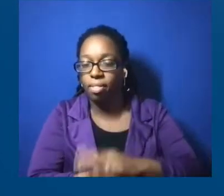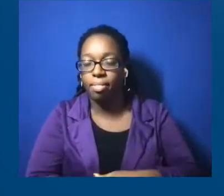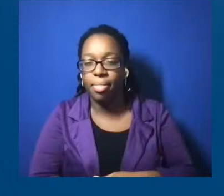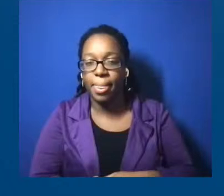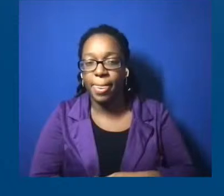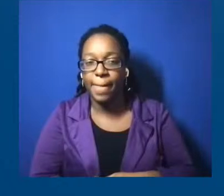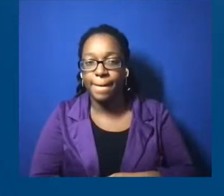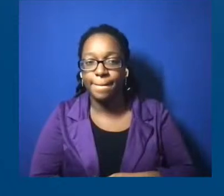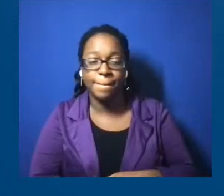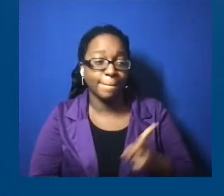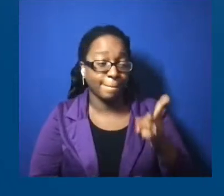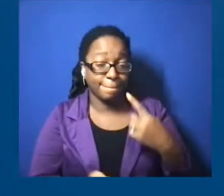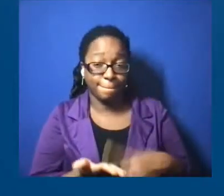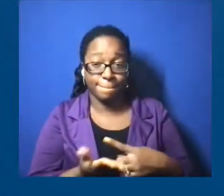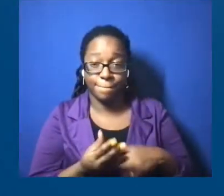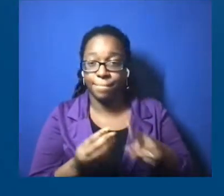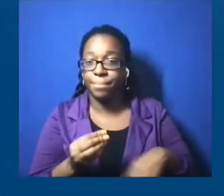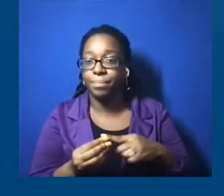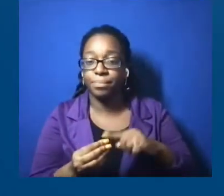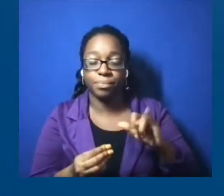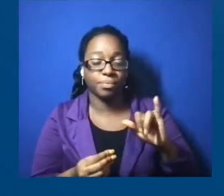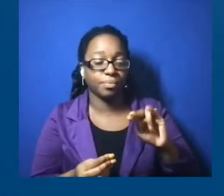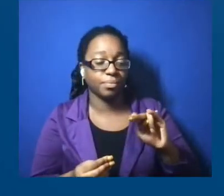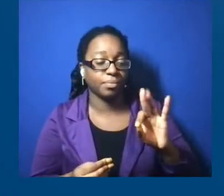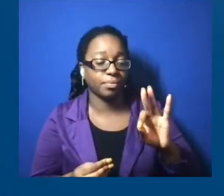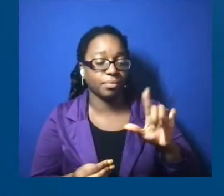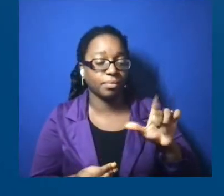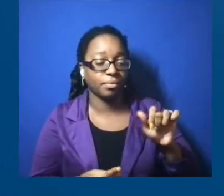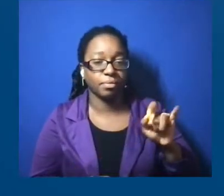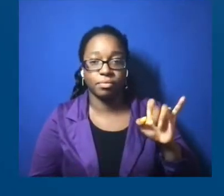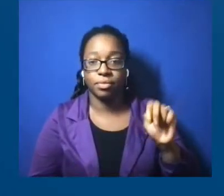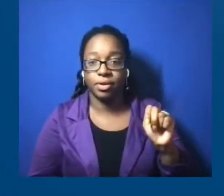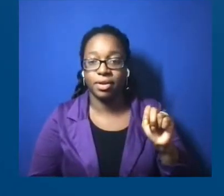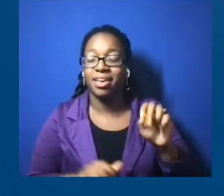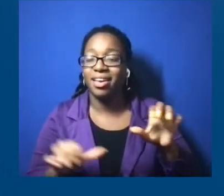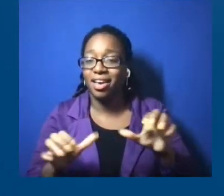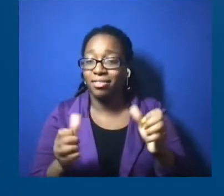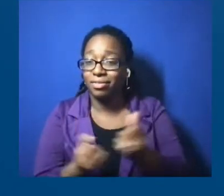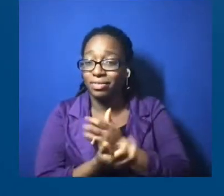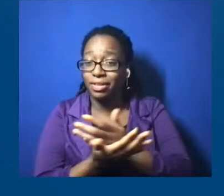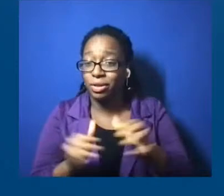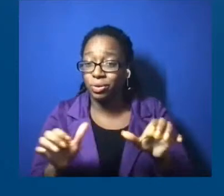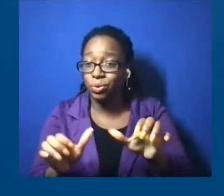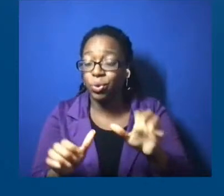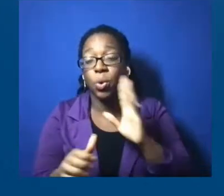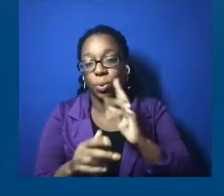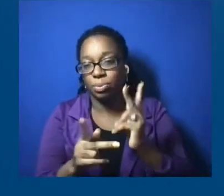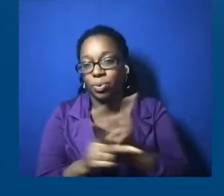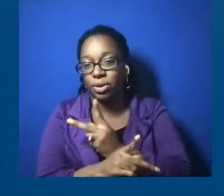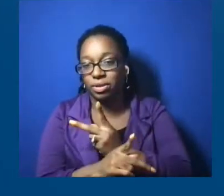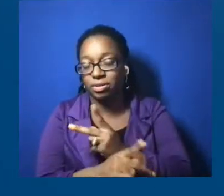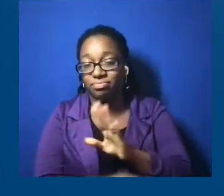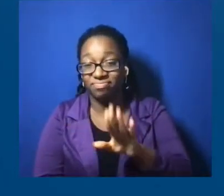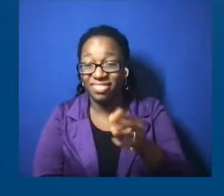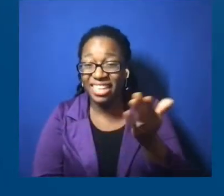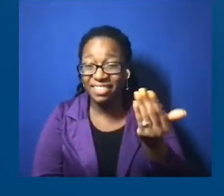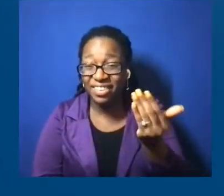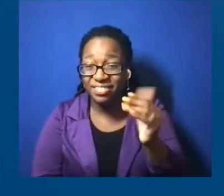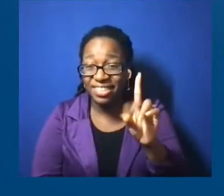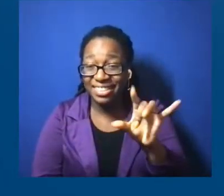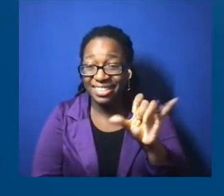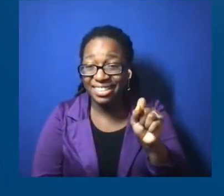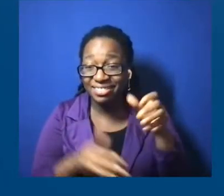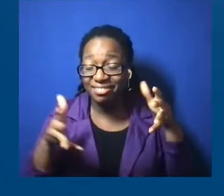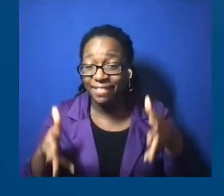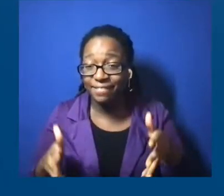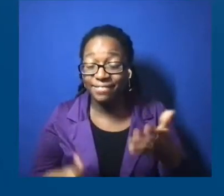about inflation. Everything they'll do is going to make inflation worse. Folks, 15 days. 15 days.